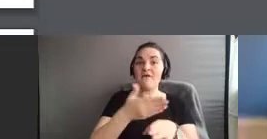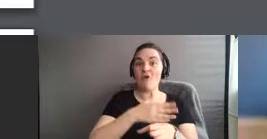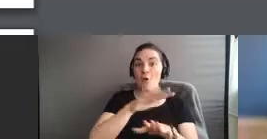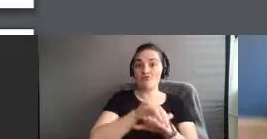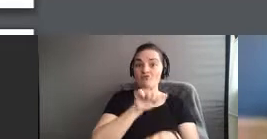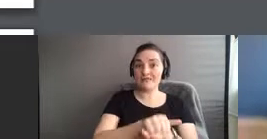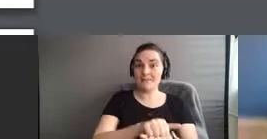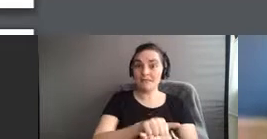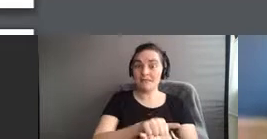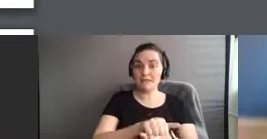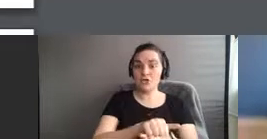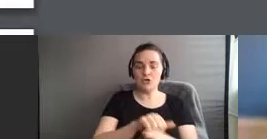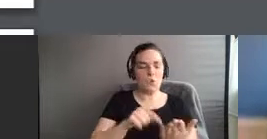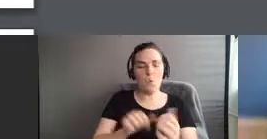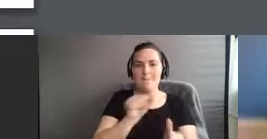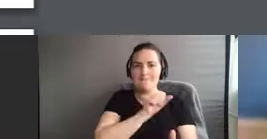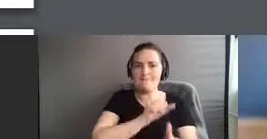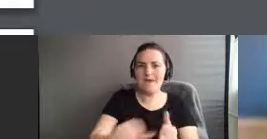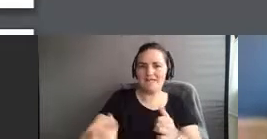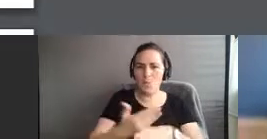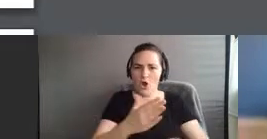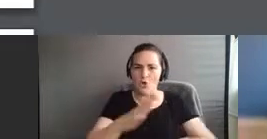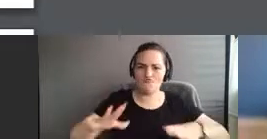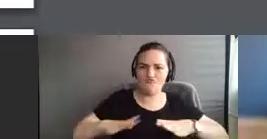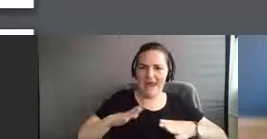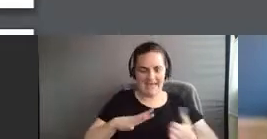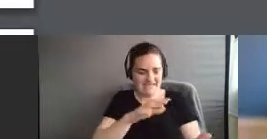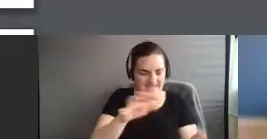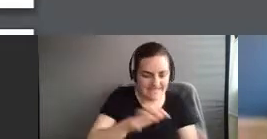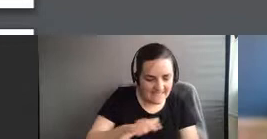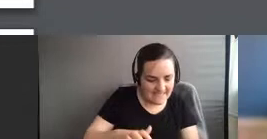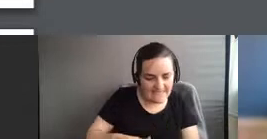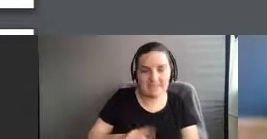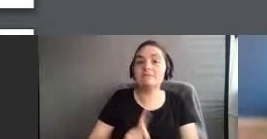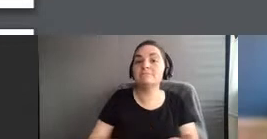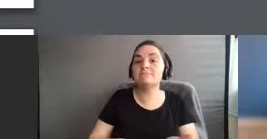going to have your best work ready to submit.